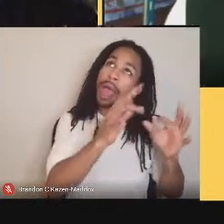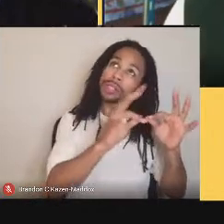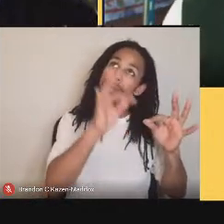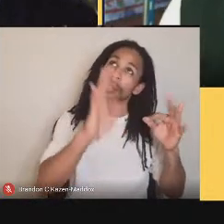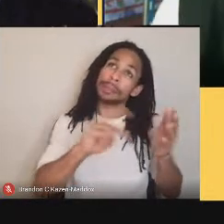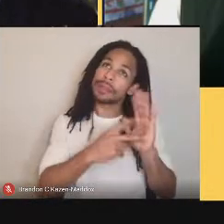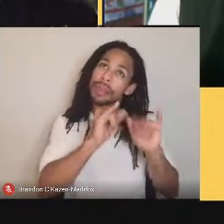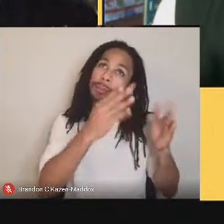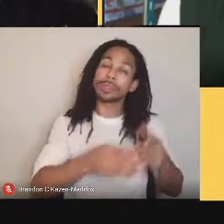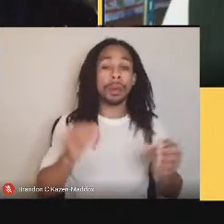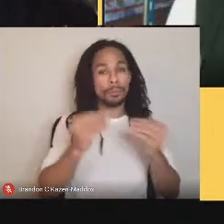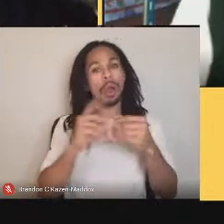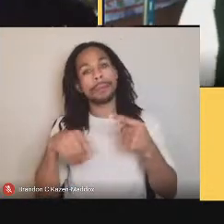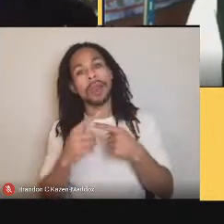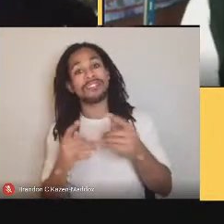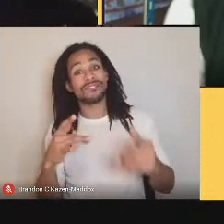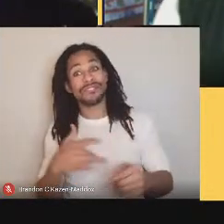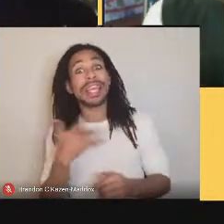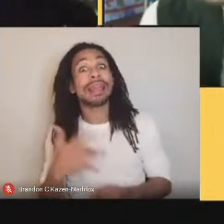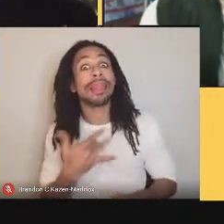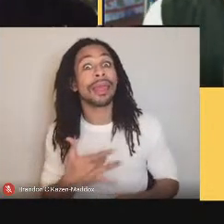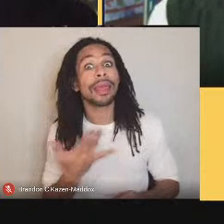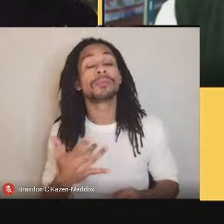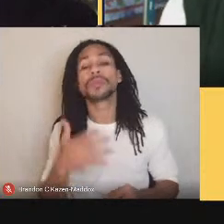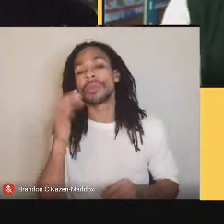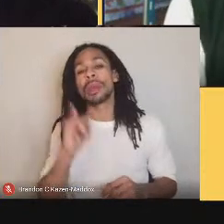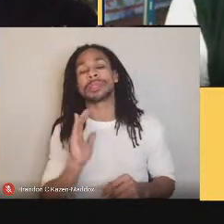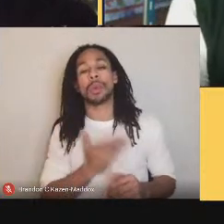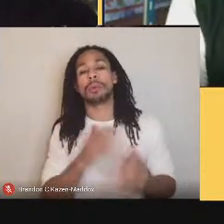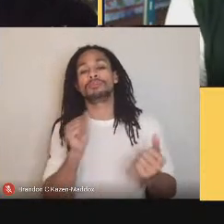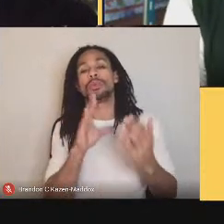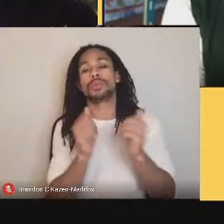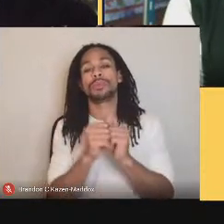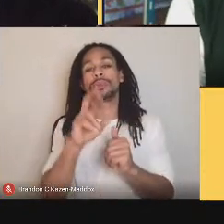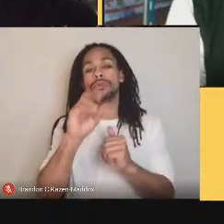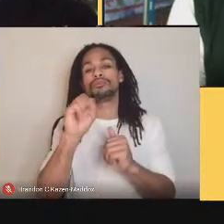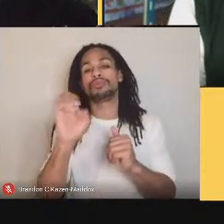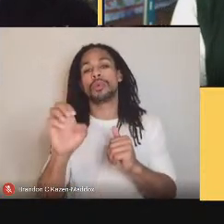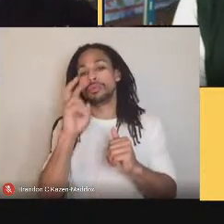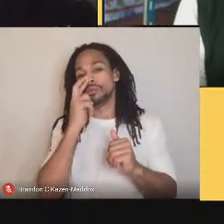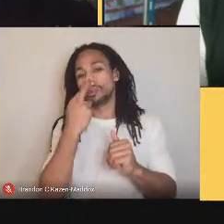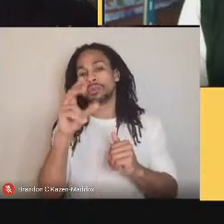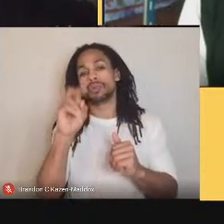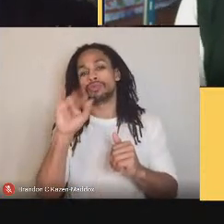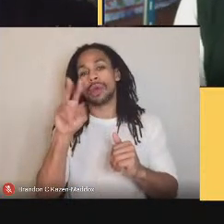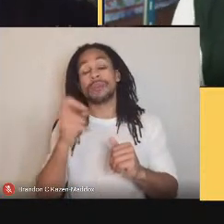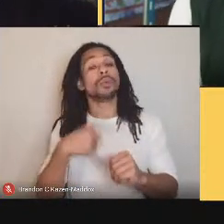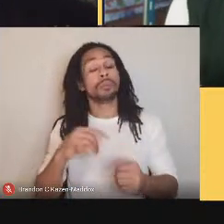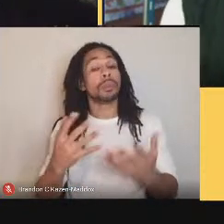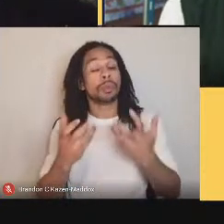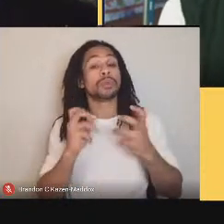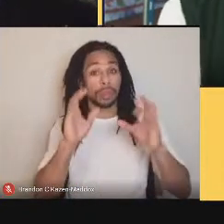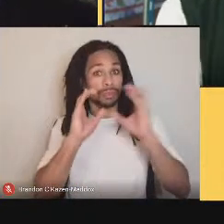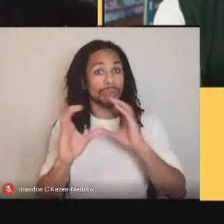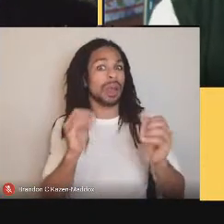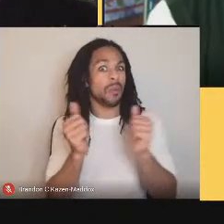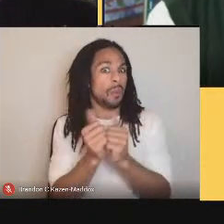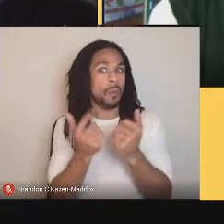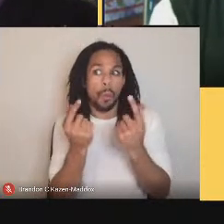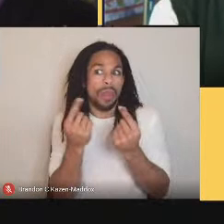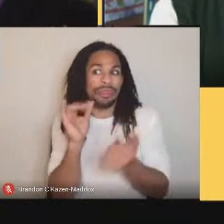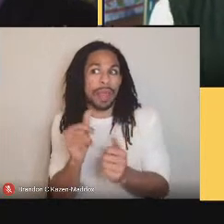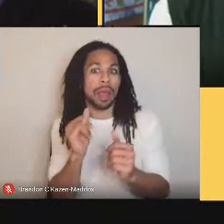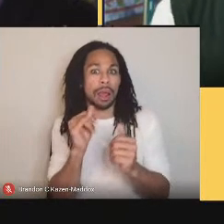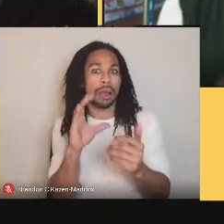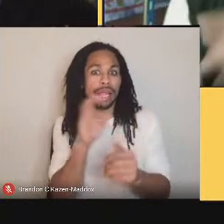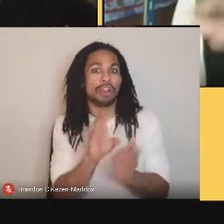feeling. And that was kind of the approach we wanted to take with Rose Drive, was let's try to communicate what this character is feeling from his